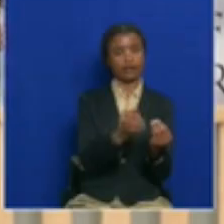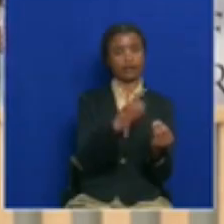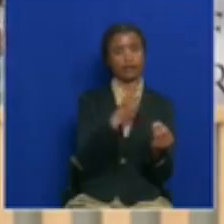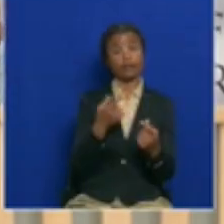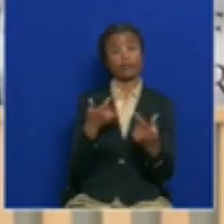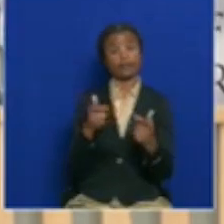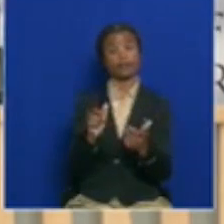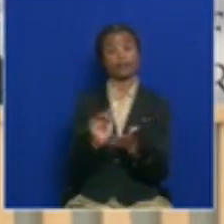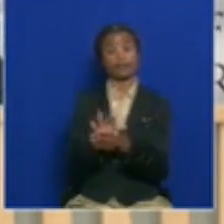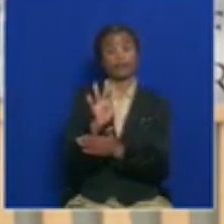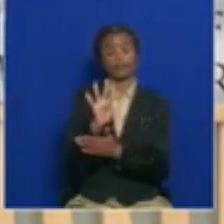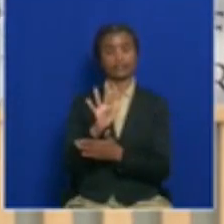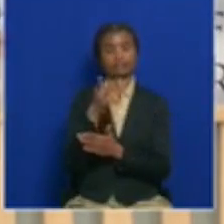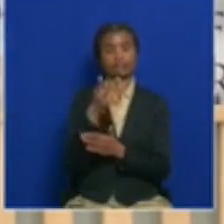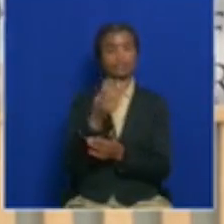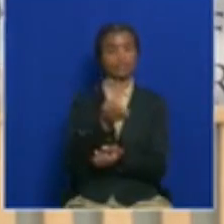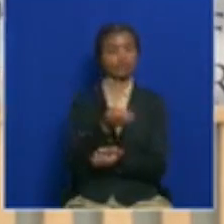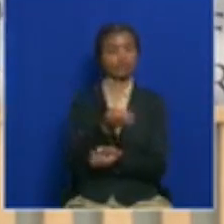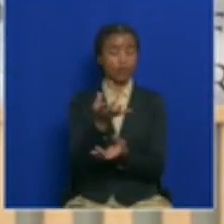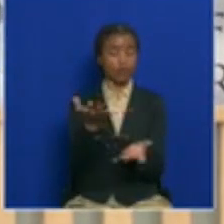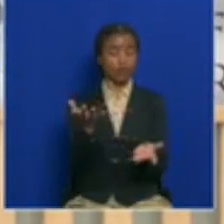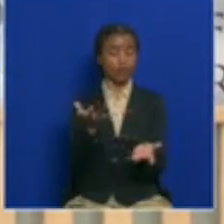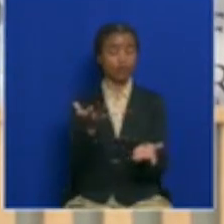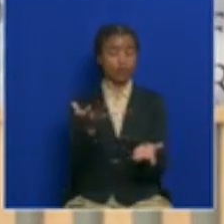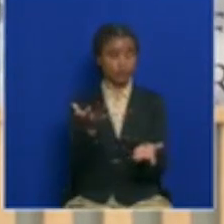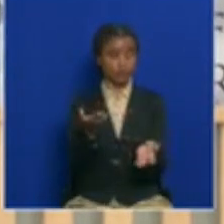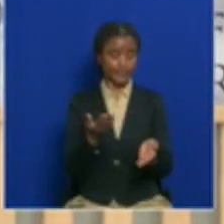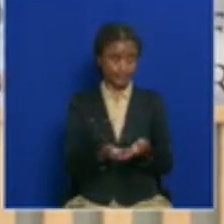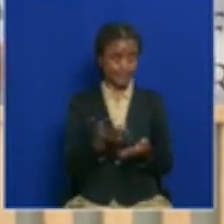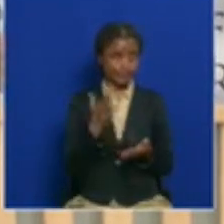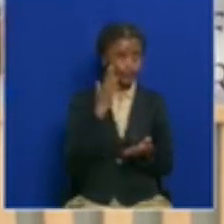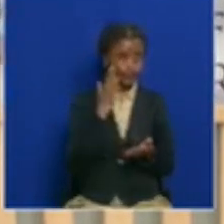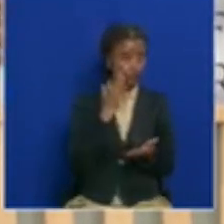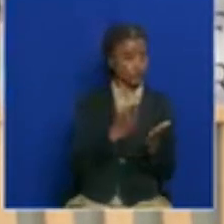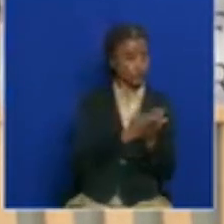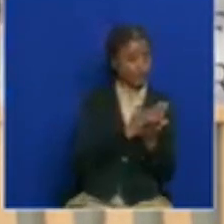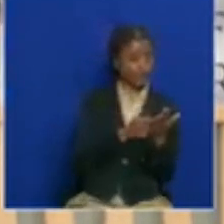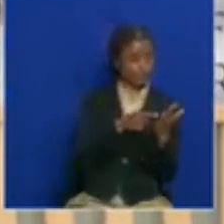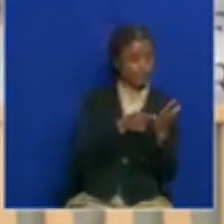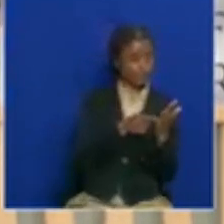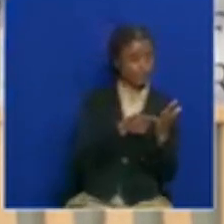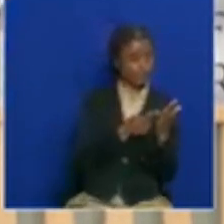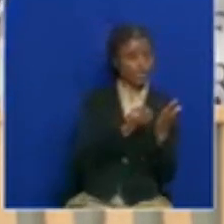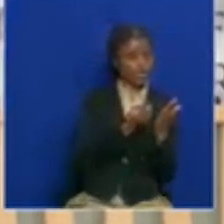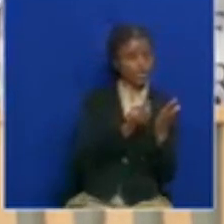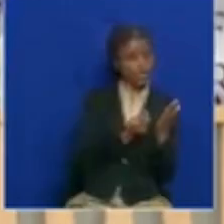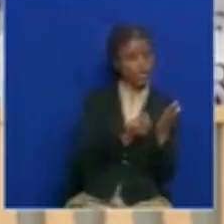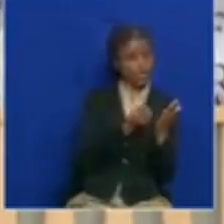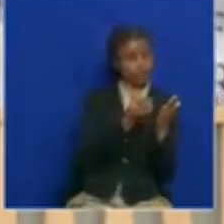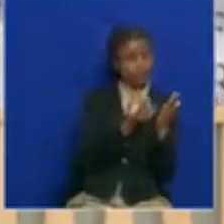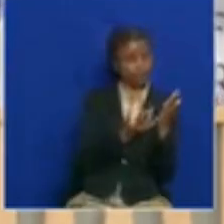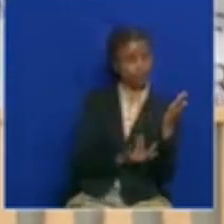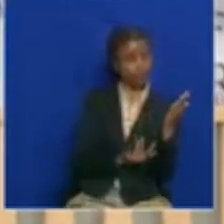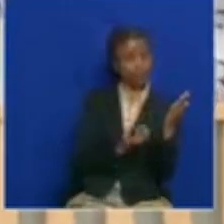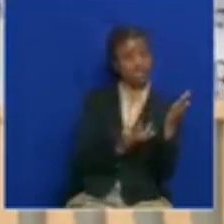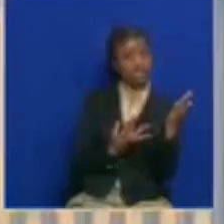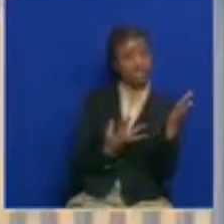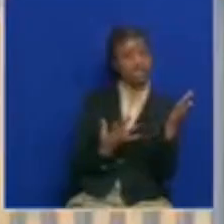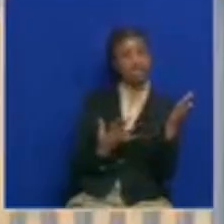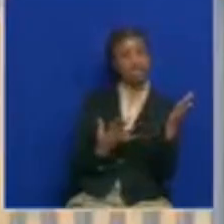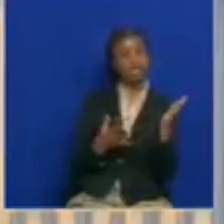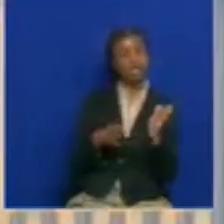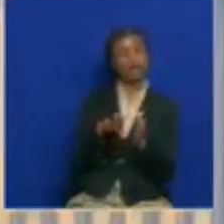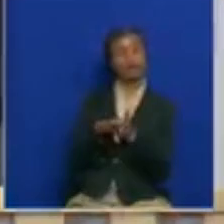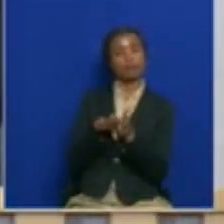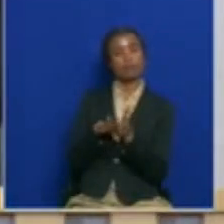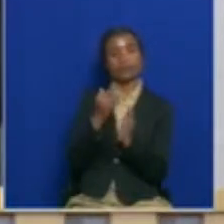then it will become apparent then who else is remaining. Mm-hmm. So it will just be a quick exercise of. So if we. And sorry, Commissioner, to